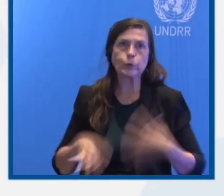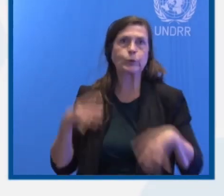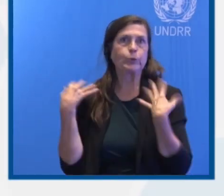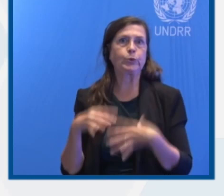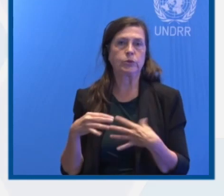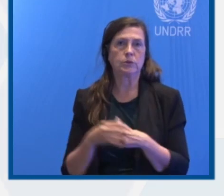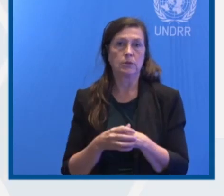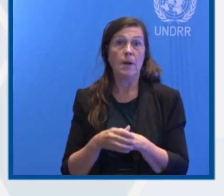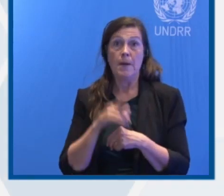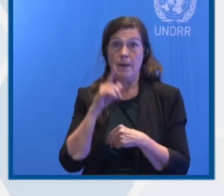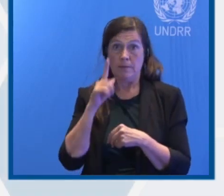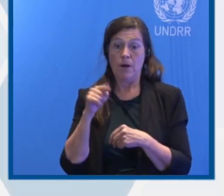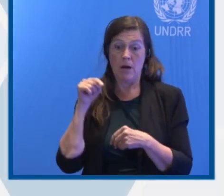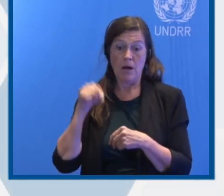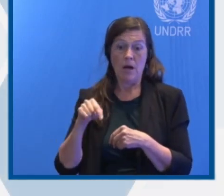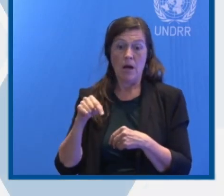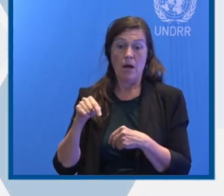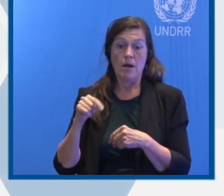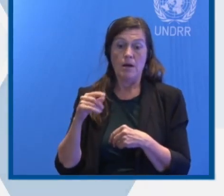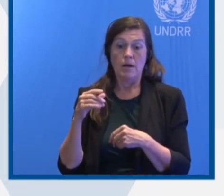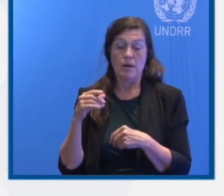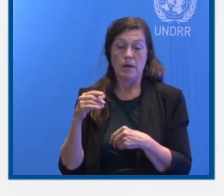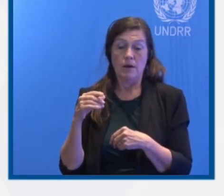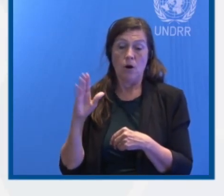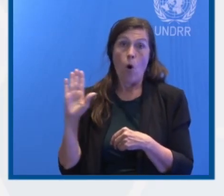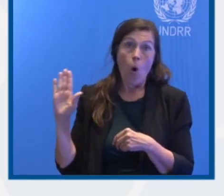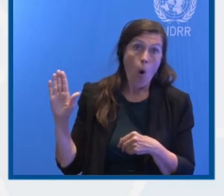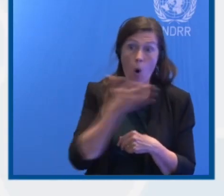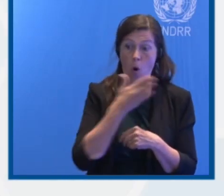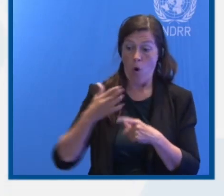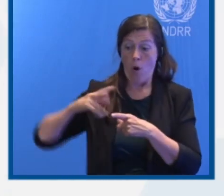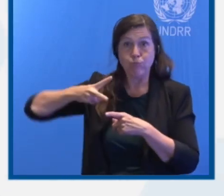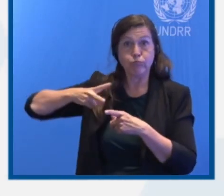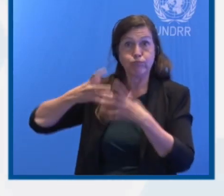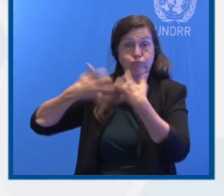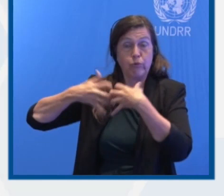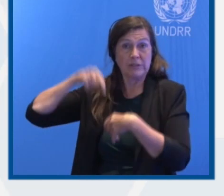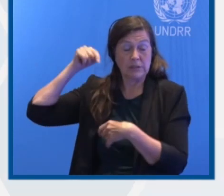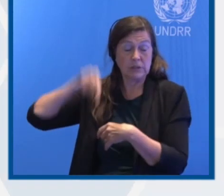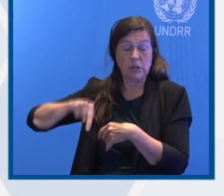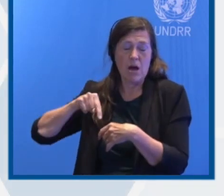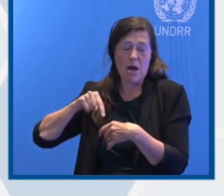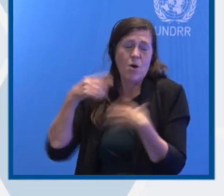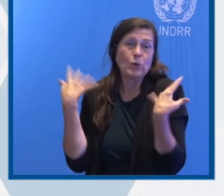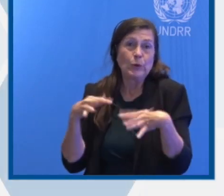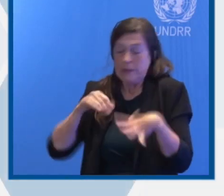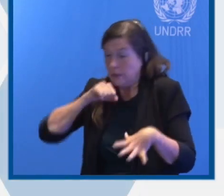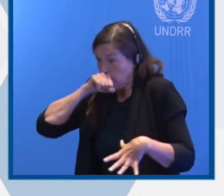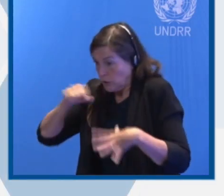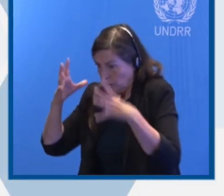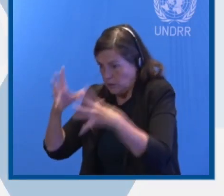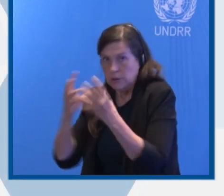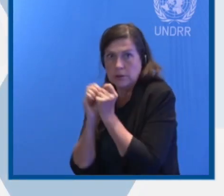is critical. So, for example, in Europe, we have, as I mentioned before, a